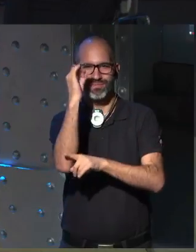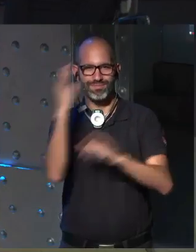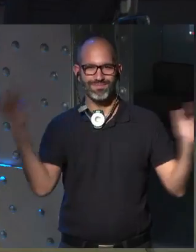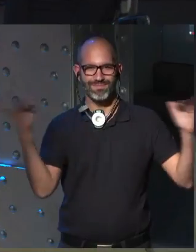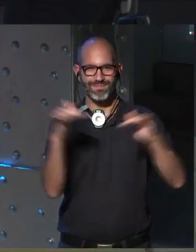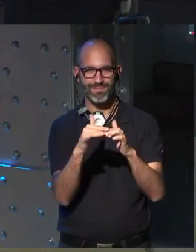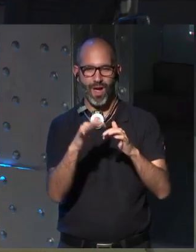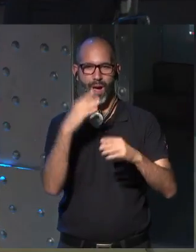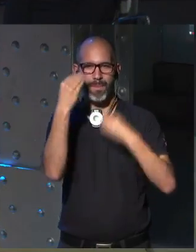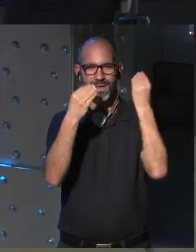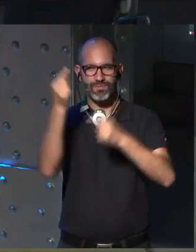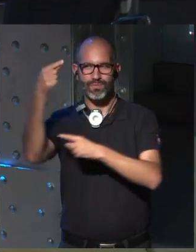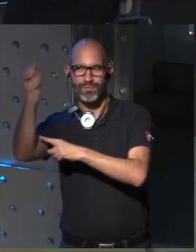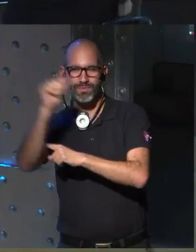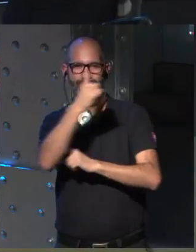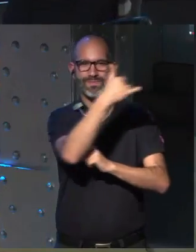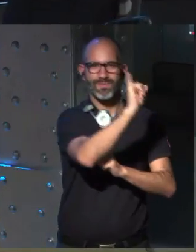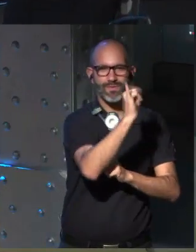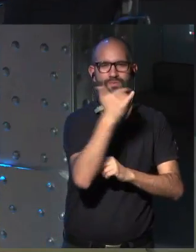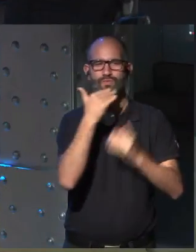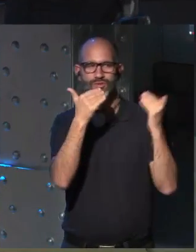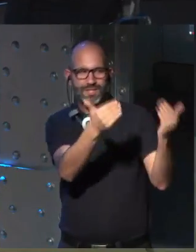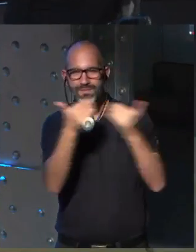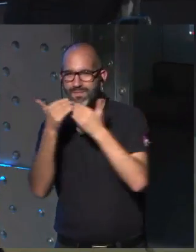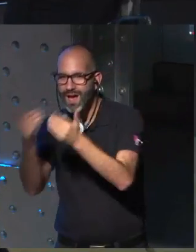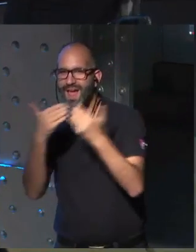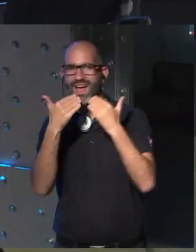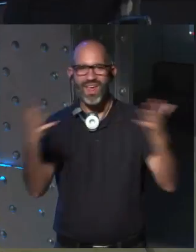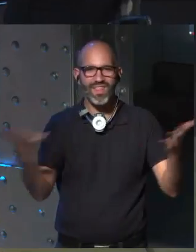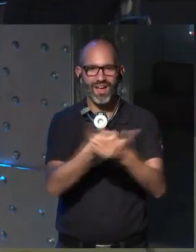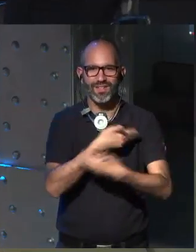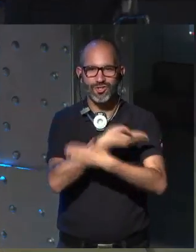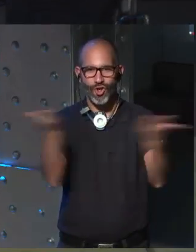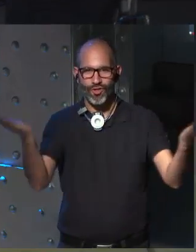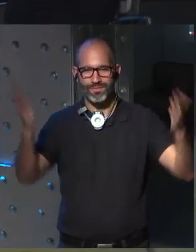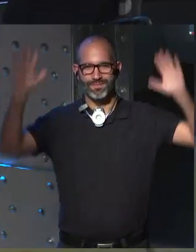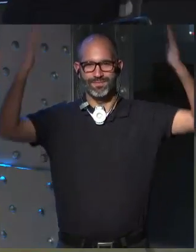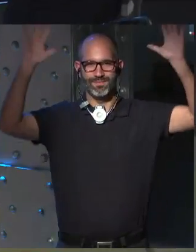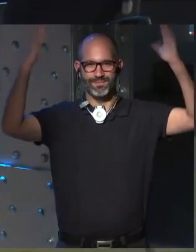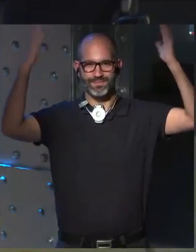brief encounter with Greg Milner and Yuri Méndez. Thank you very much indeed, and thank you all.